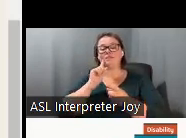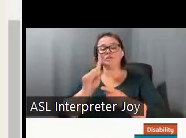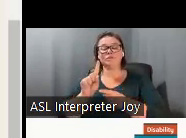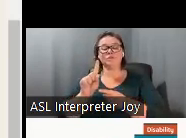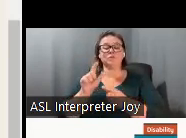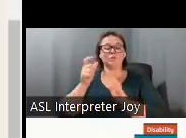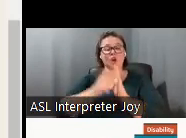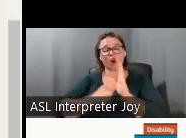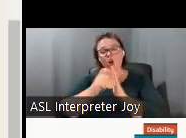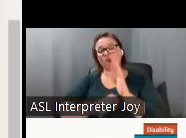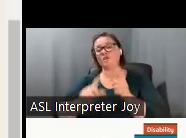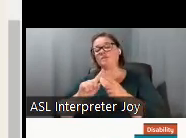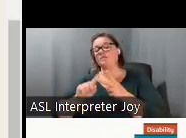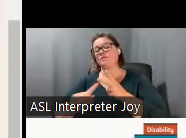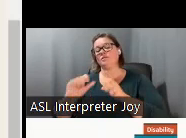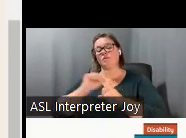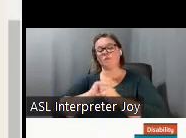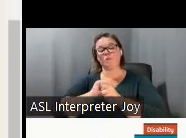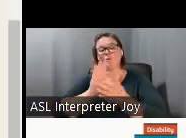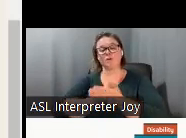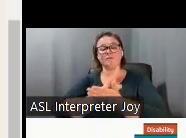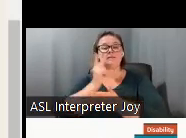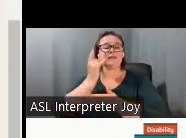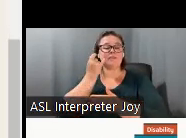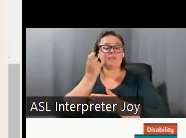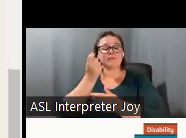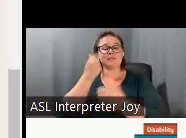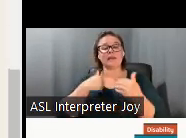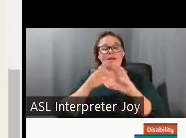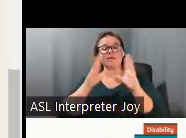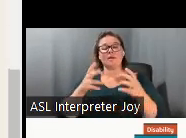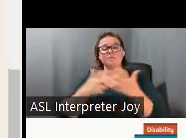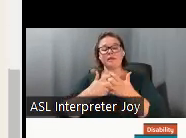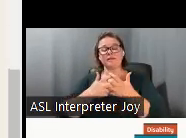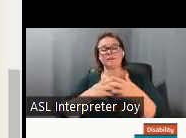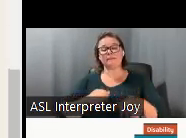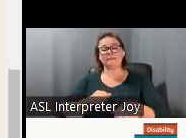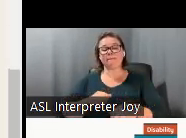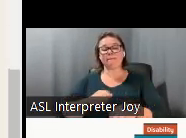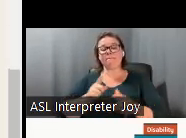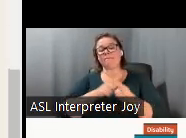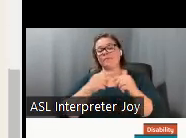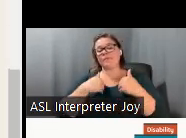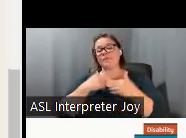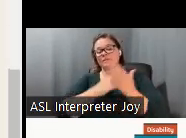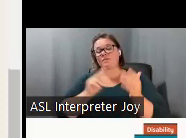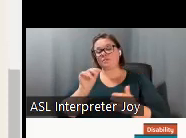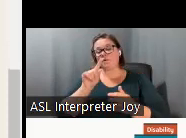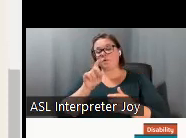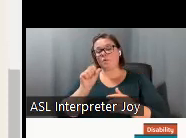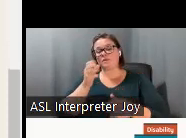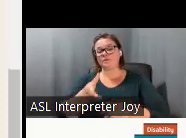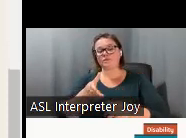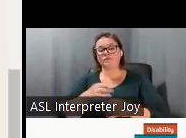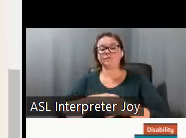articles, worksheets. Use a worksheet to see if it makes sense for you to have a housemate. And then we have some notes in here. This can